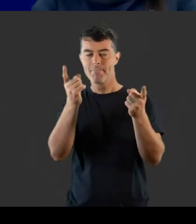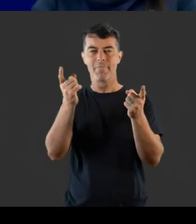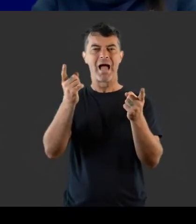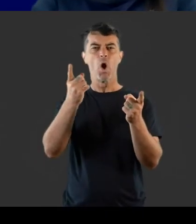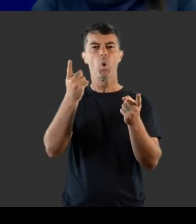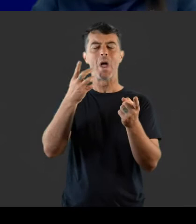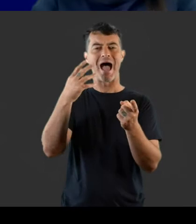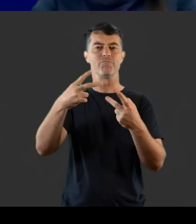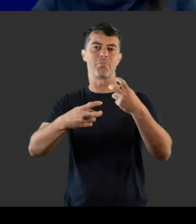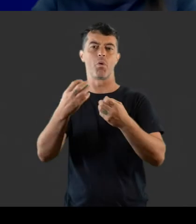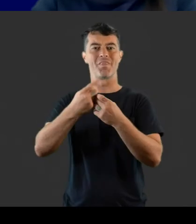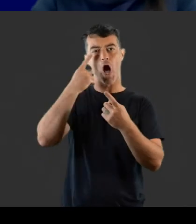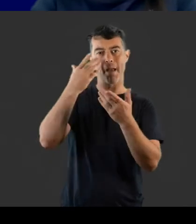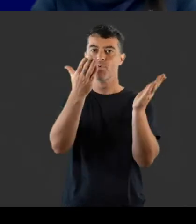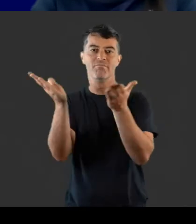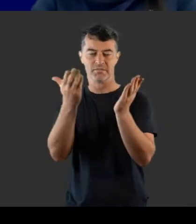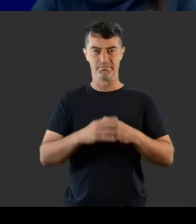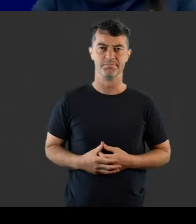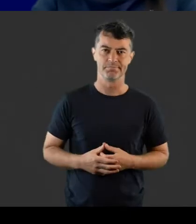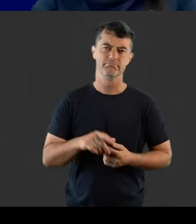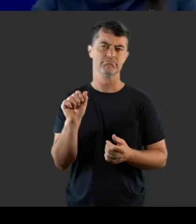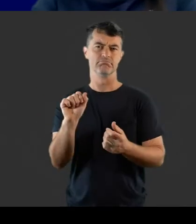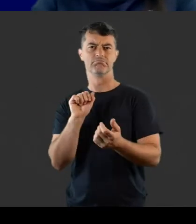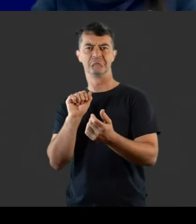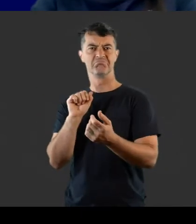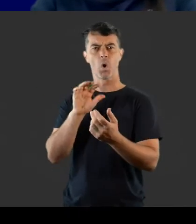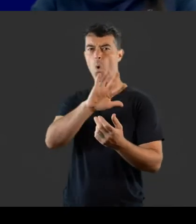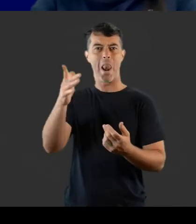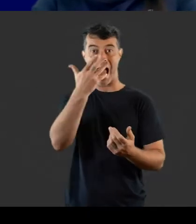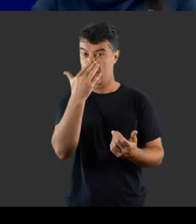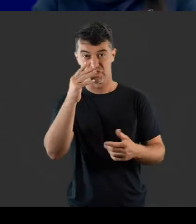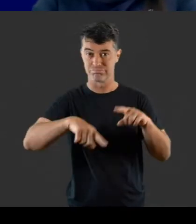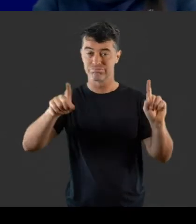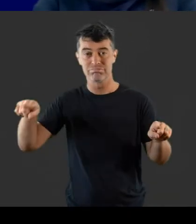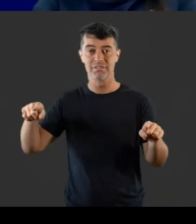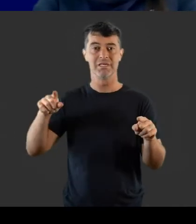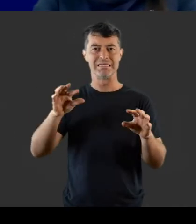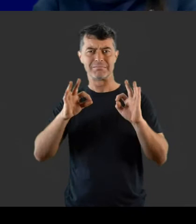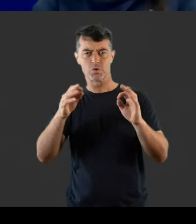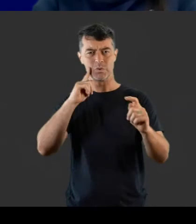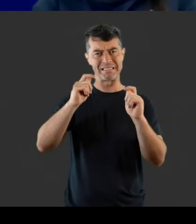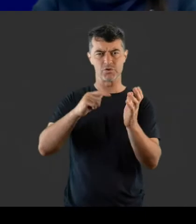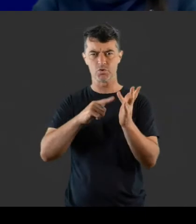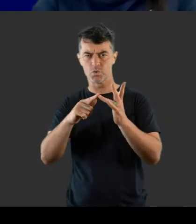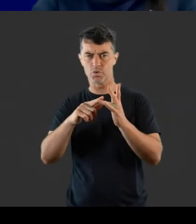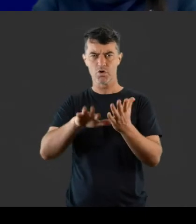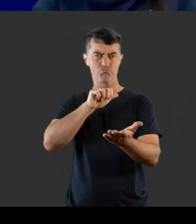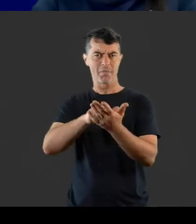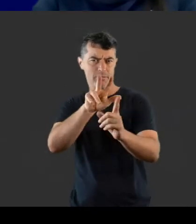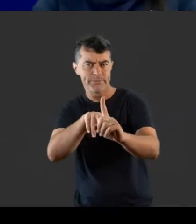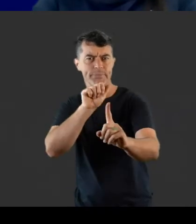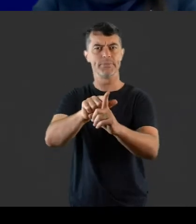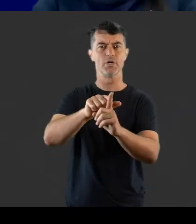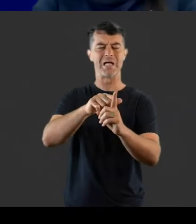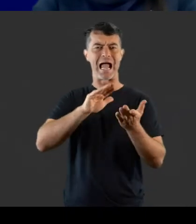of eye movement disorders. They work with people of all ages, performing specialised tests to aid the diagnosis